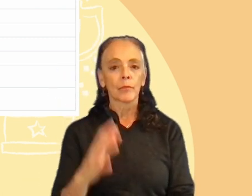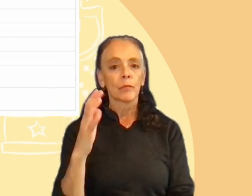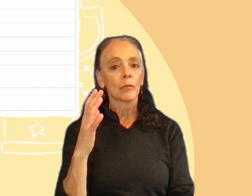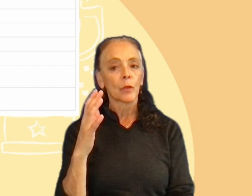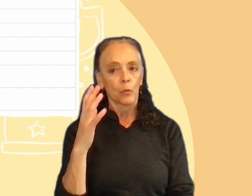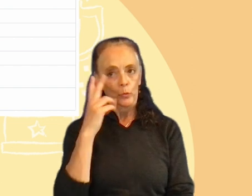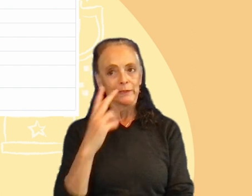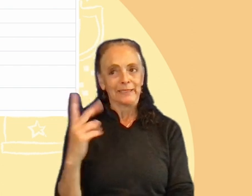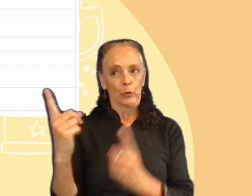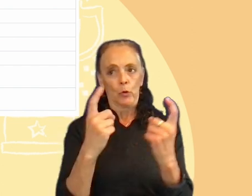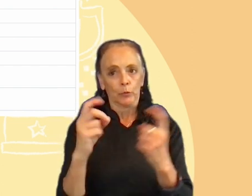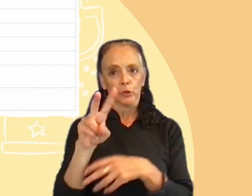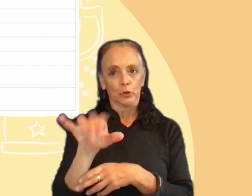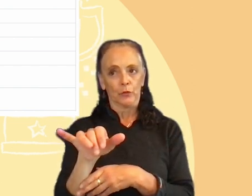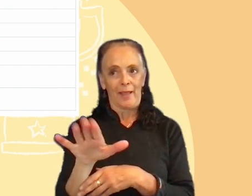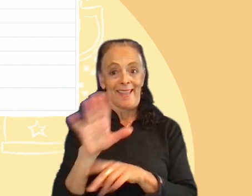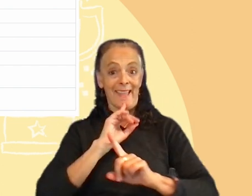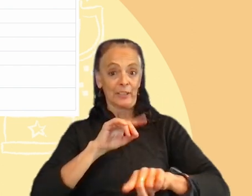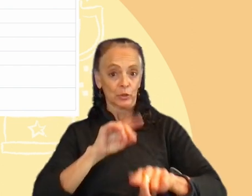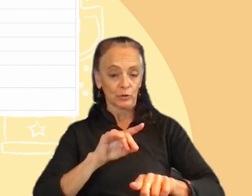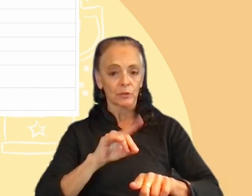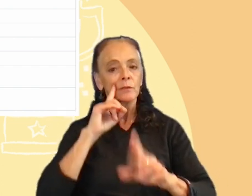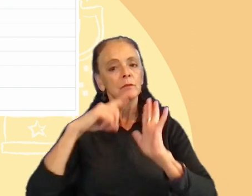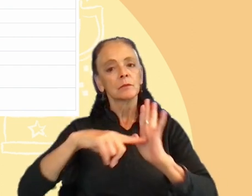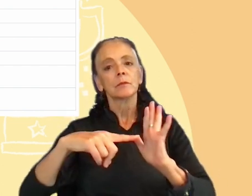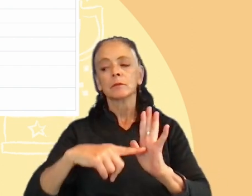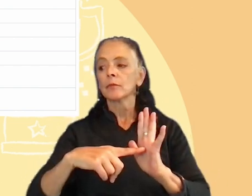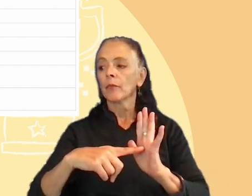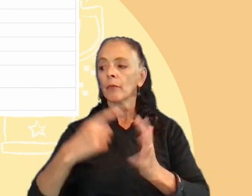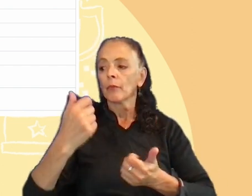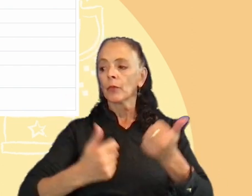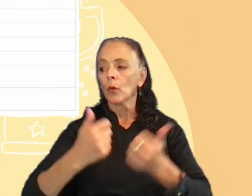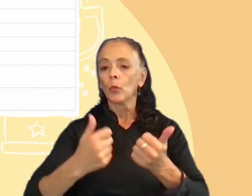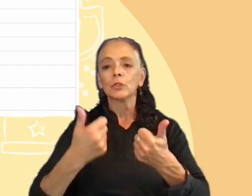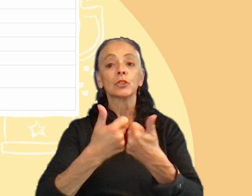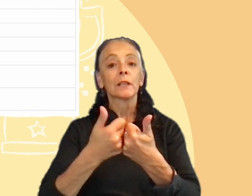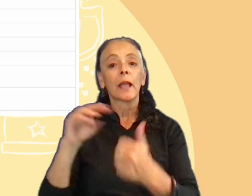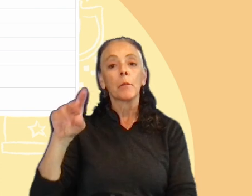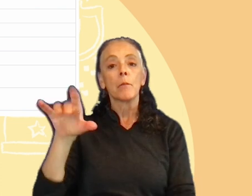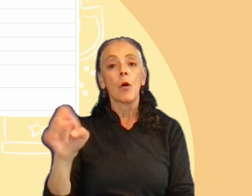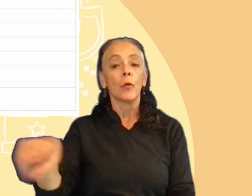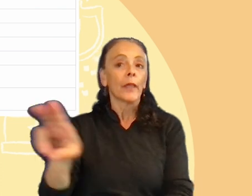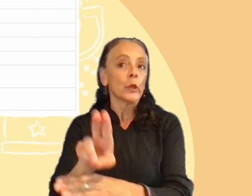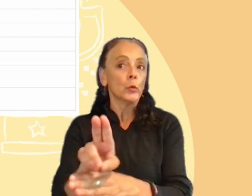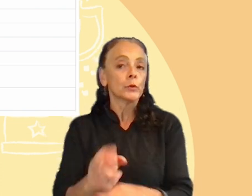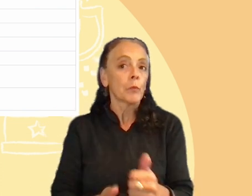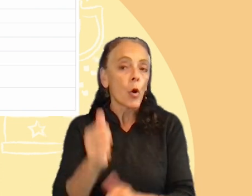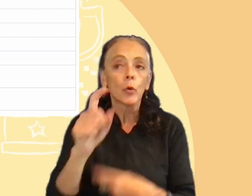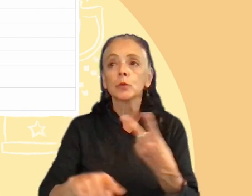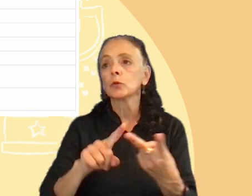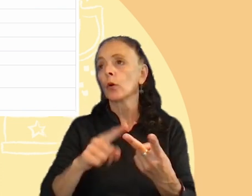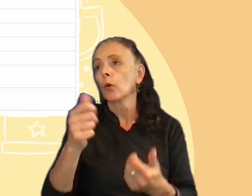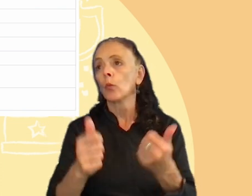recruitment survey answers so for instance uh which game mode they they play most or what is